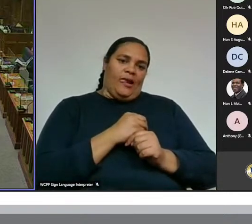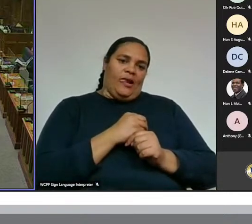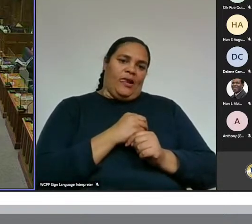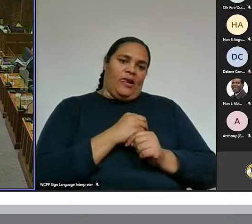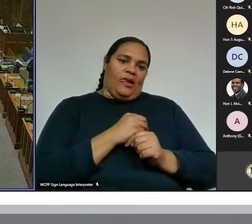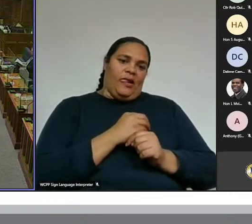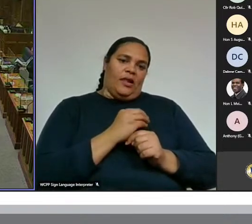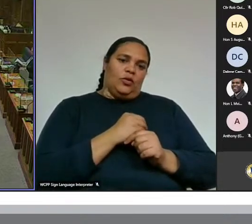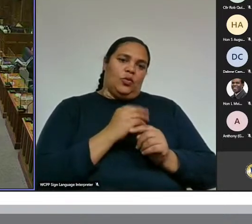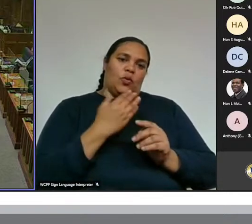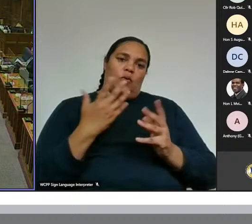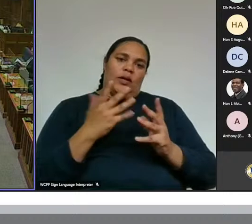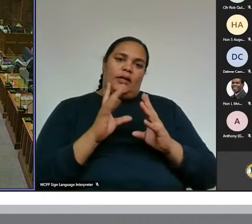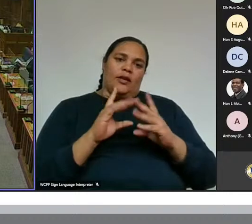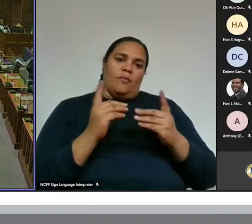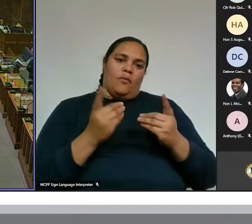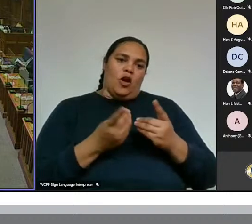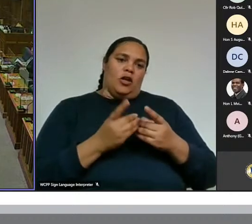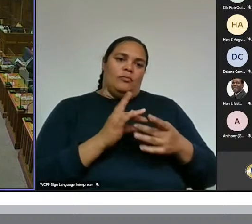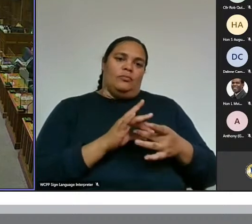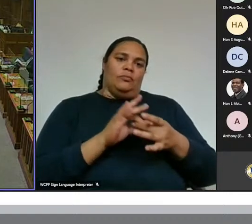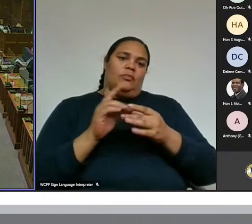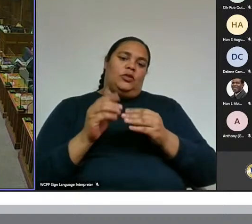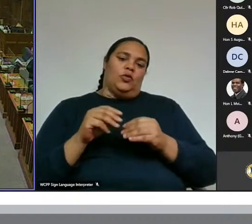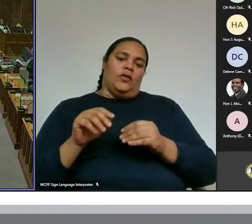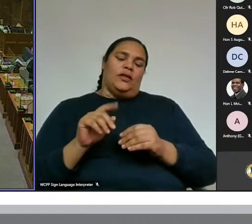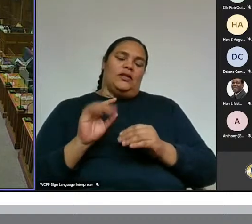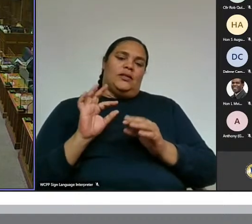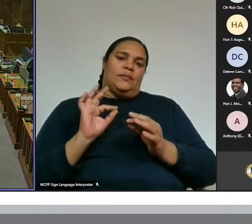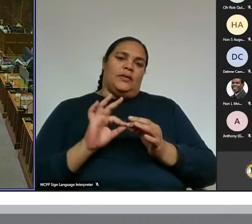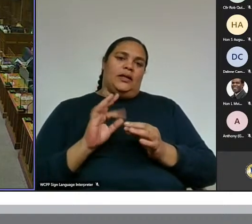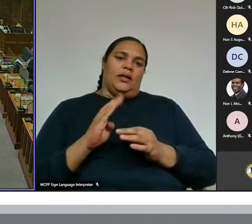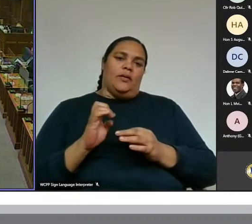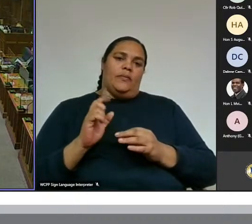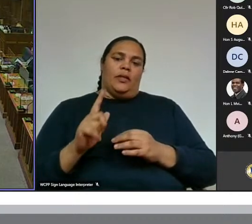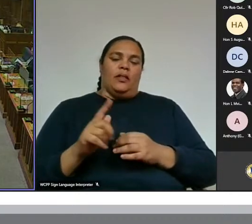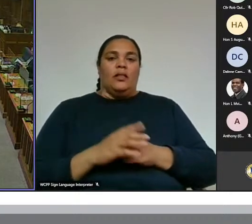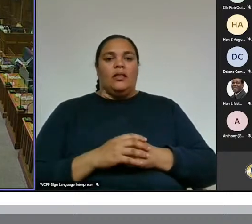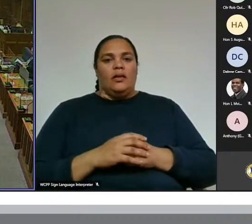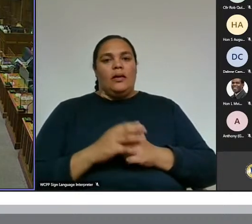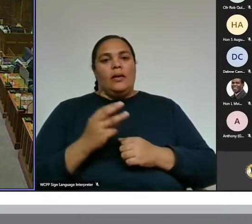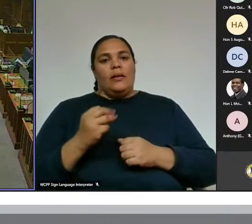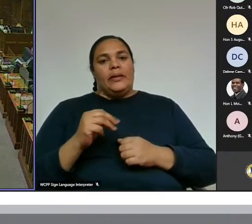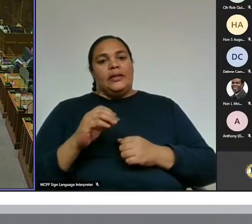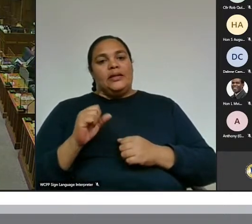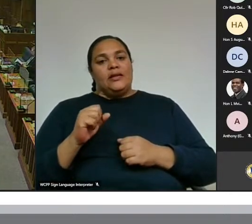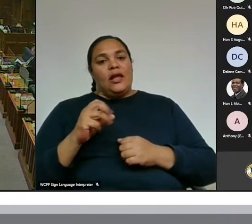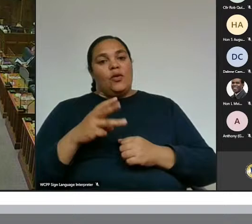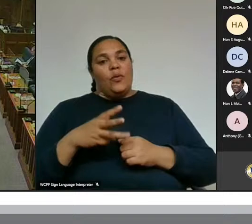to the department in relation to this particular bill. Is Mr. Stanway